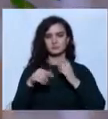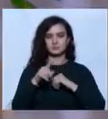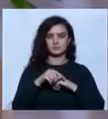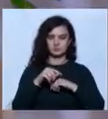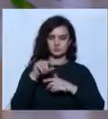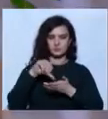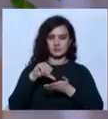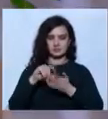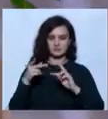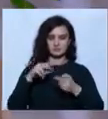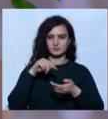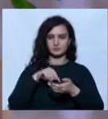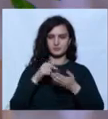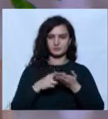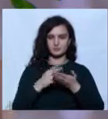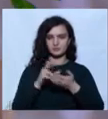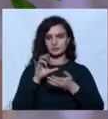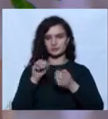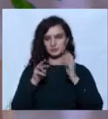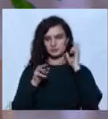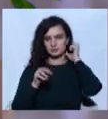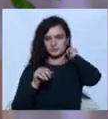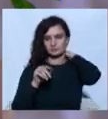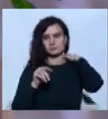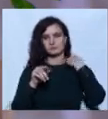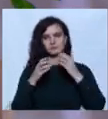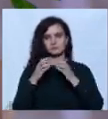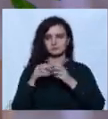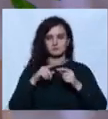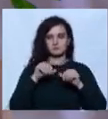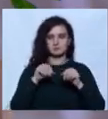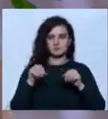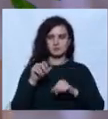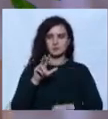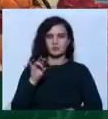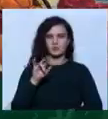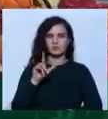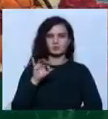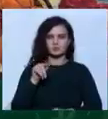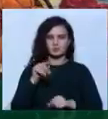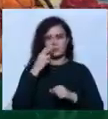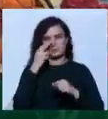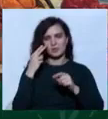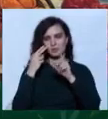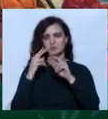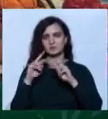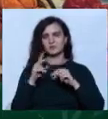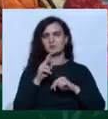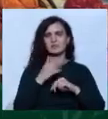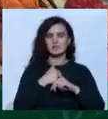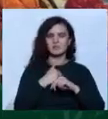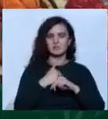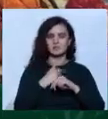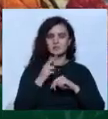of the characters in the book, either Jim Hawkins, the teen hero, or Long John Silver, the pirate, who would you want to